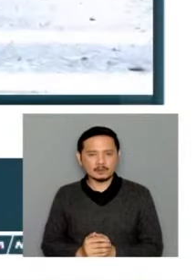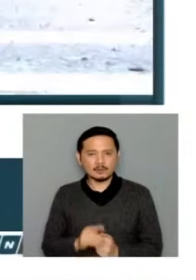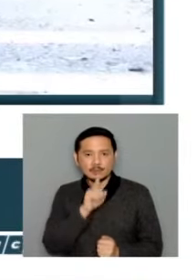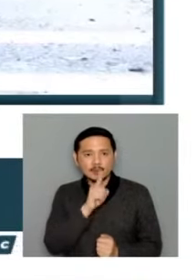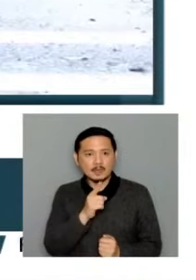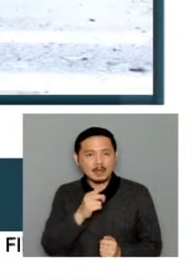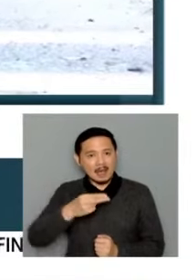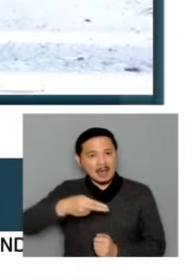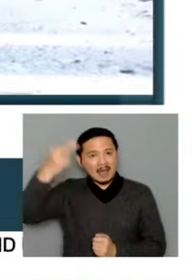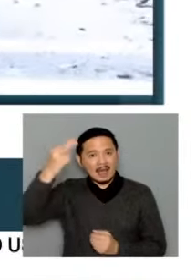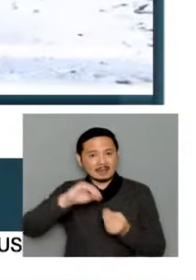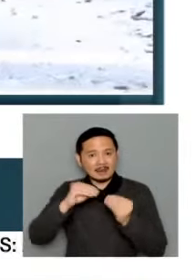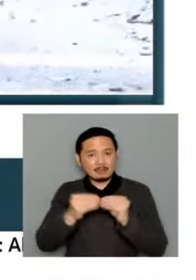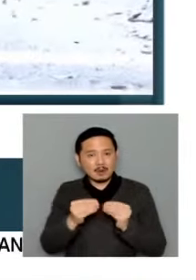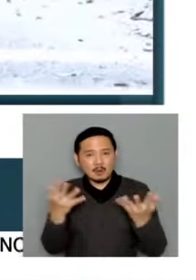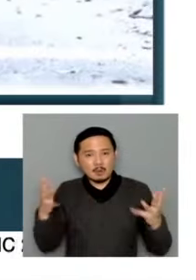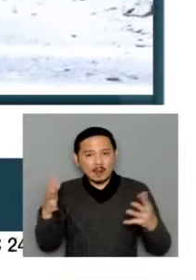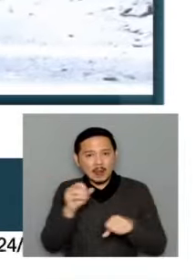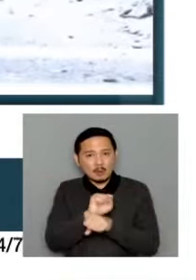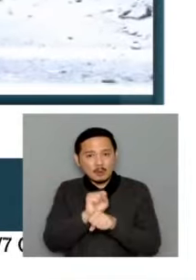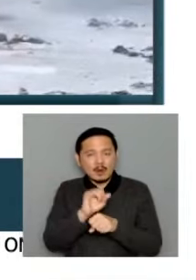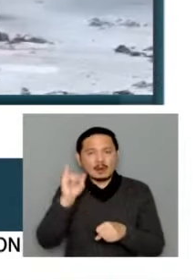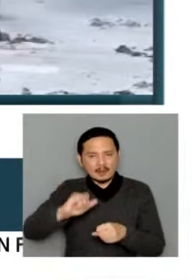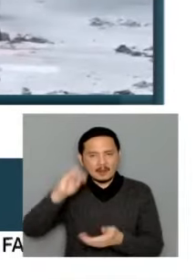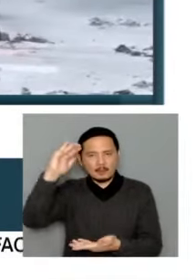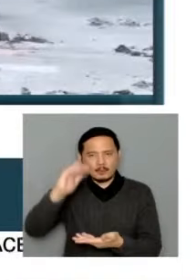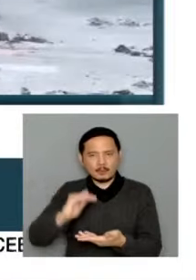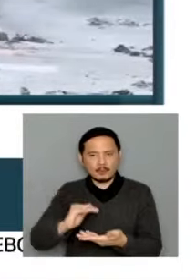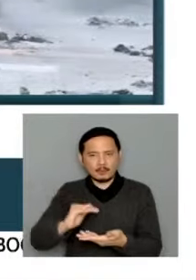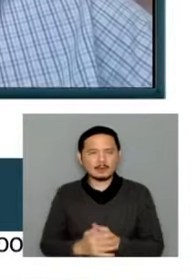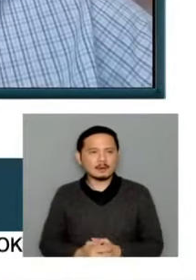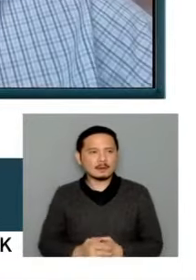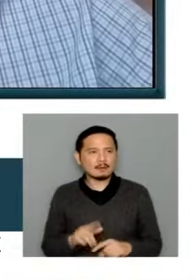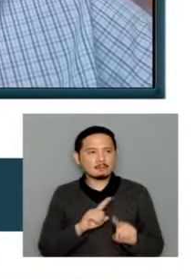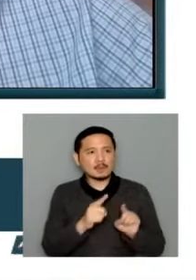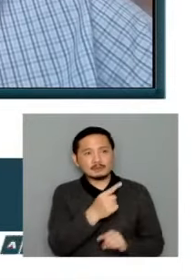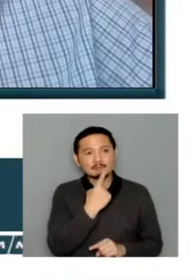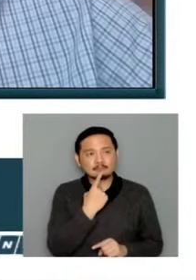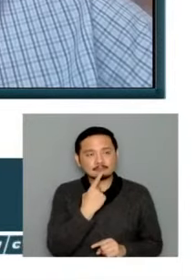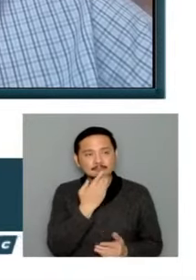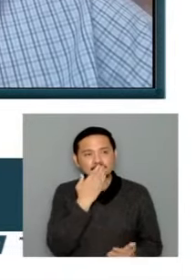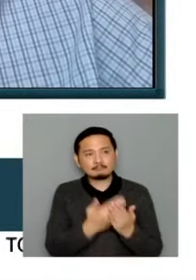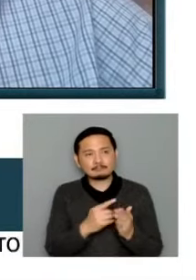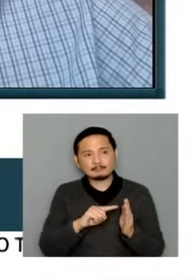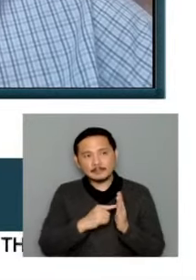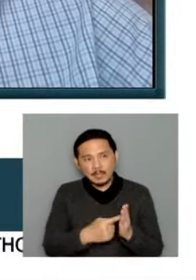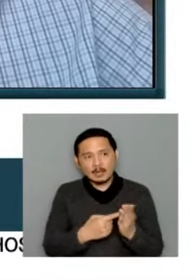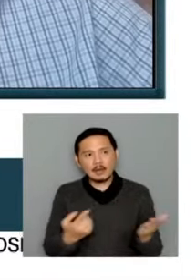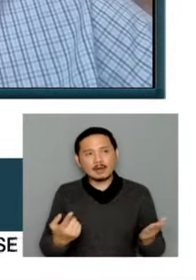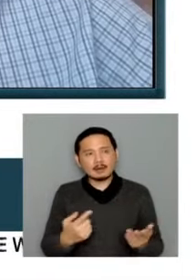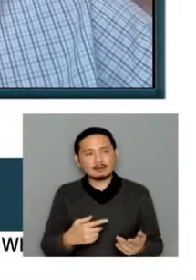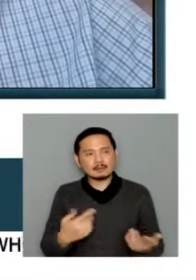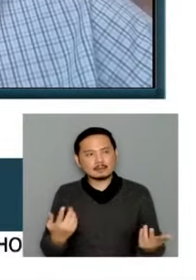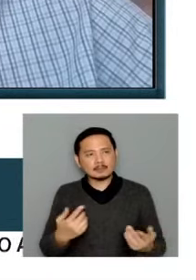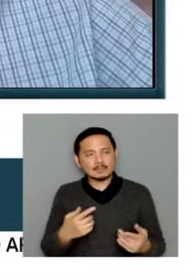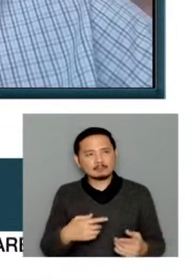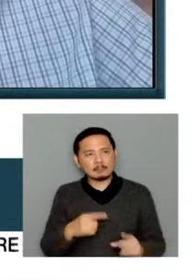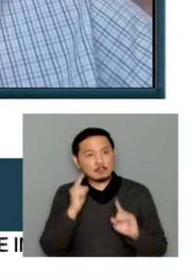and underemployment numbers we're facing right now. But as you said, Luis, it's a good start. The intent is there. It's a good start. It can